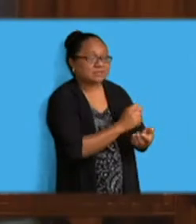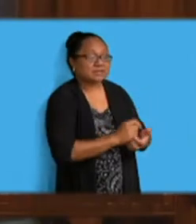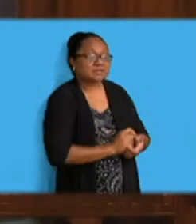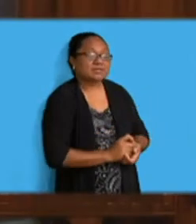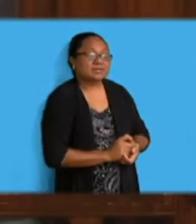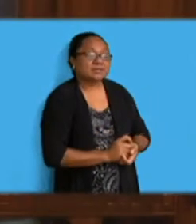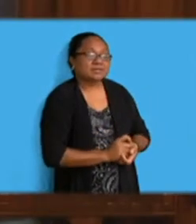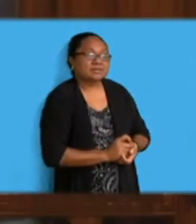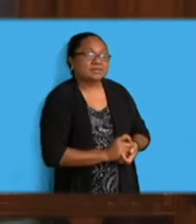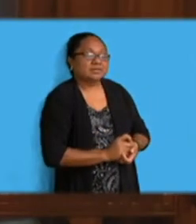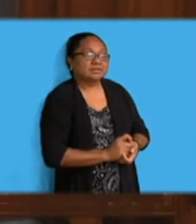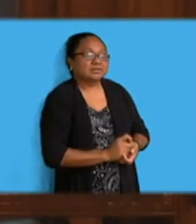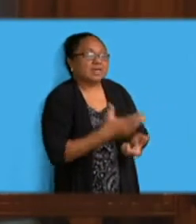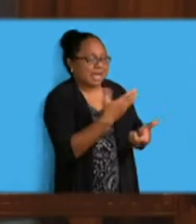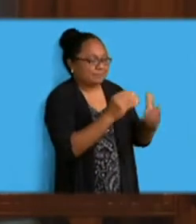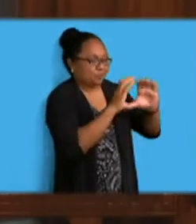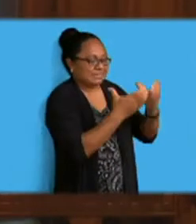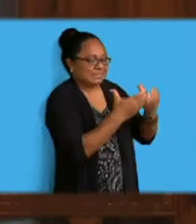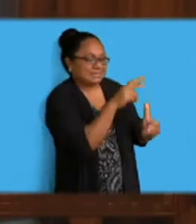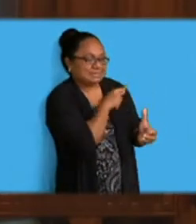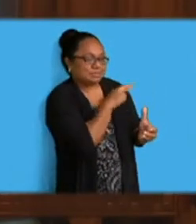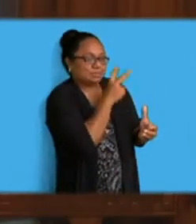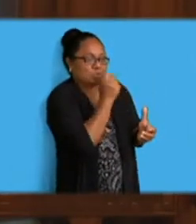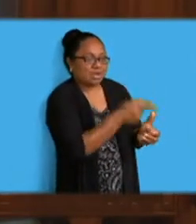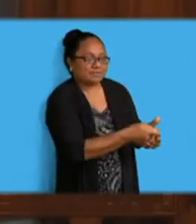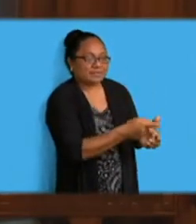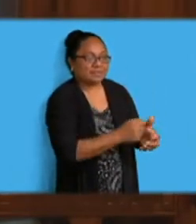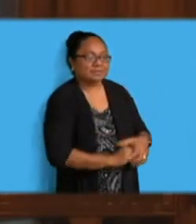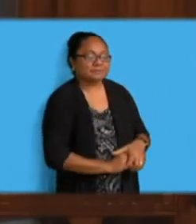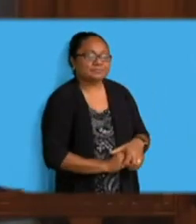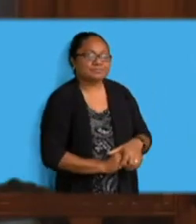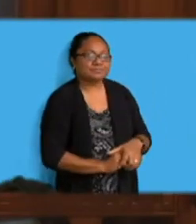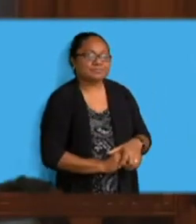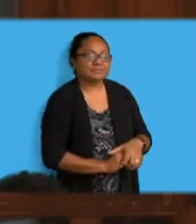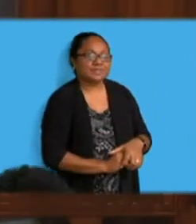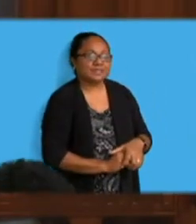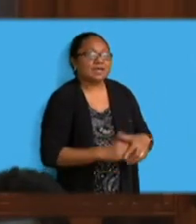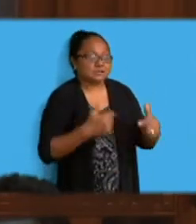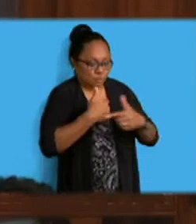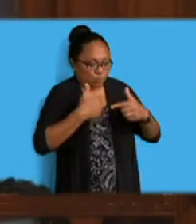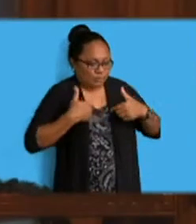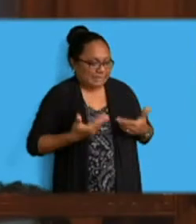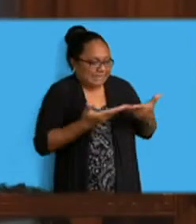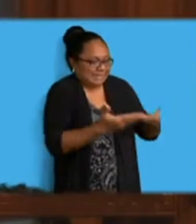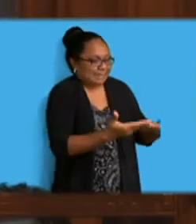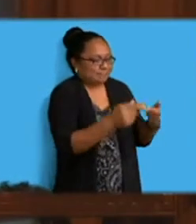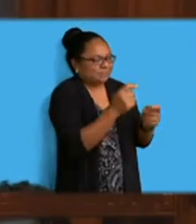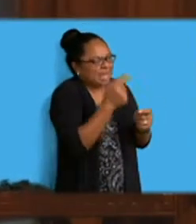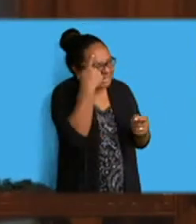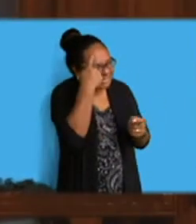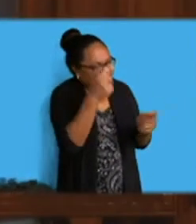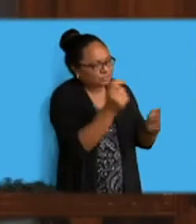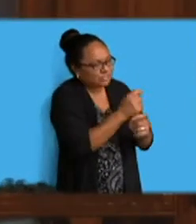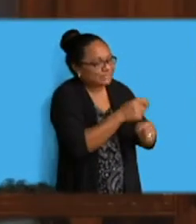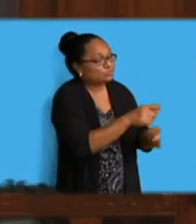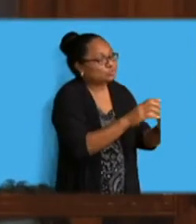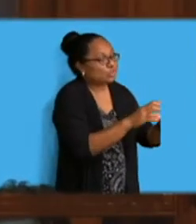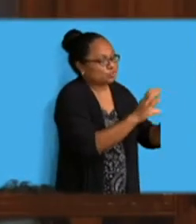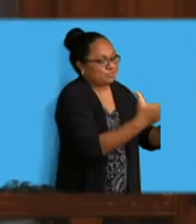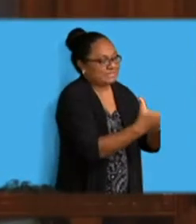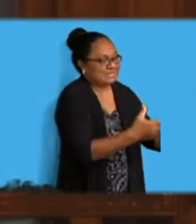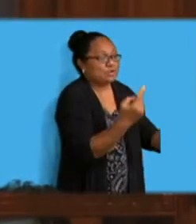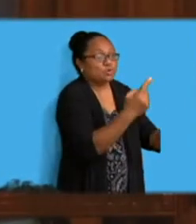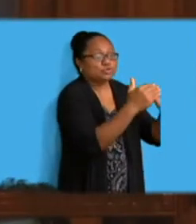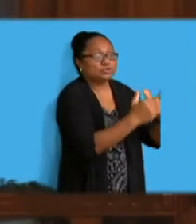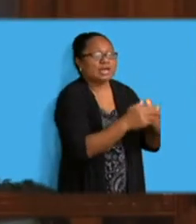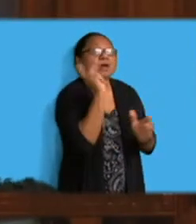the kind of hived out to the curriculum working group, where we present the changes to the curriculum working group, which is chaired by